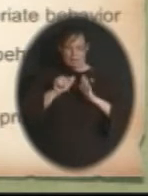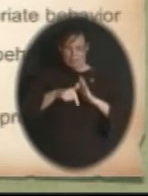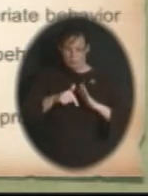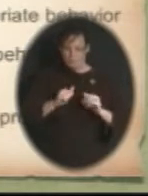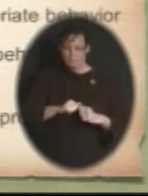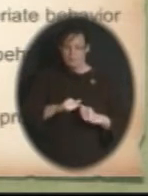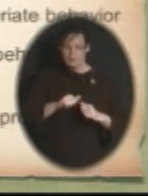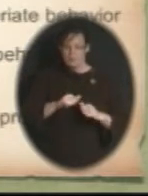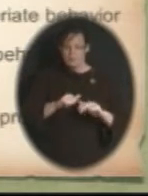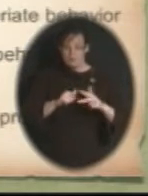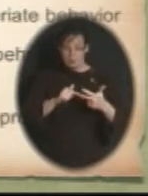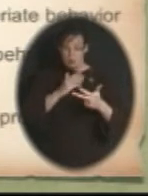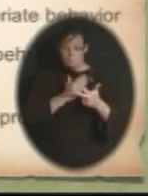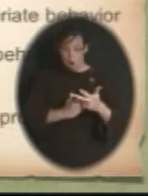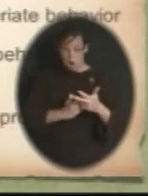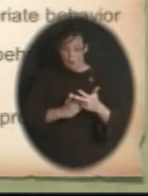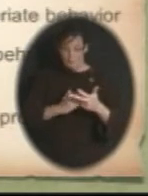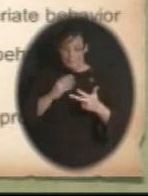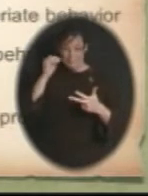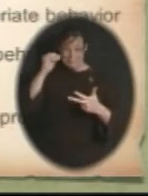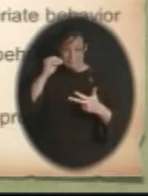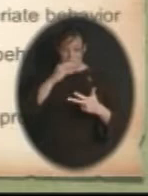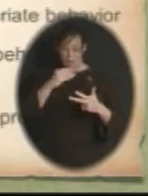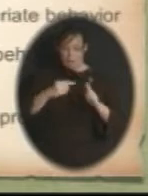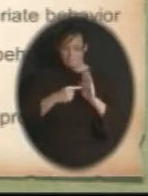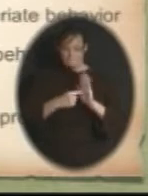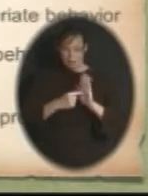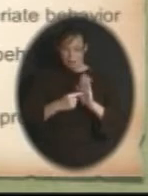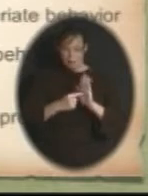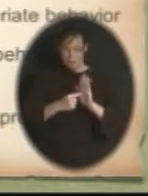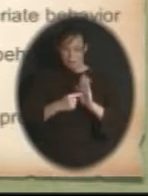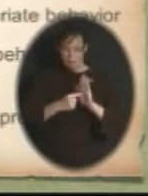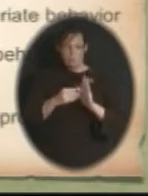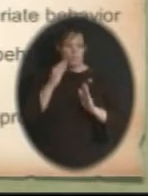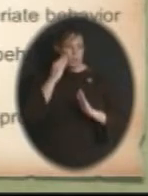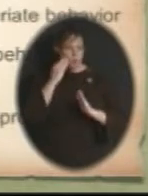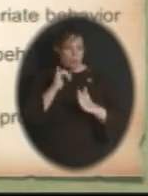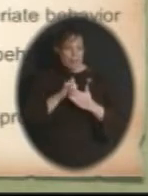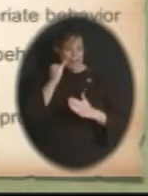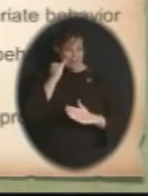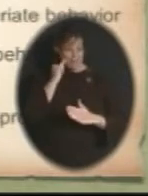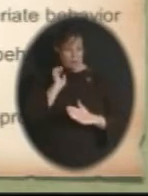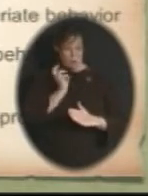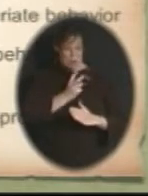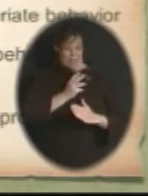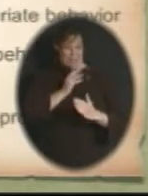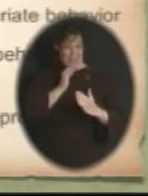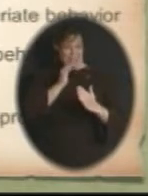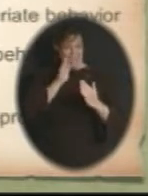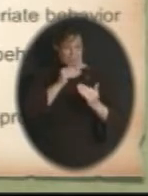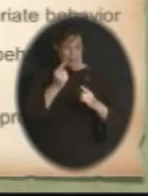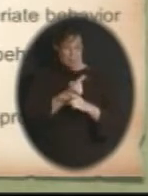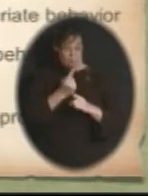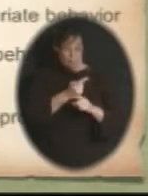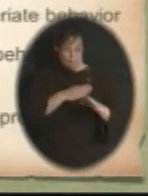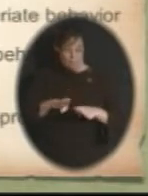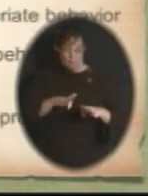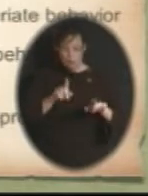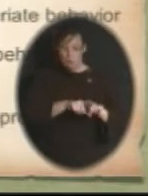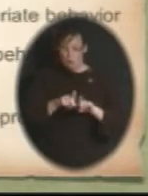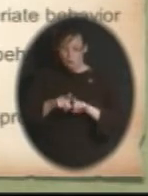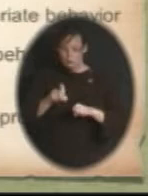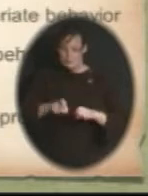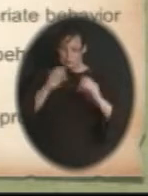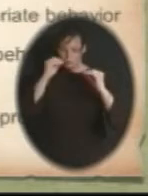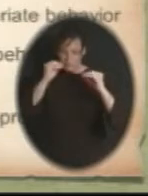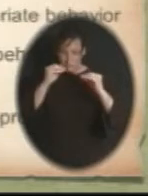piece of PBIS is teaching and modeling. We also know, and research tells us, that if we expect appropriate behavior, that we also need to teach that